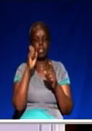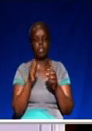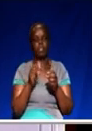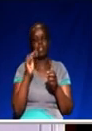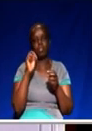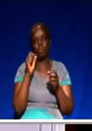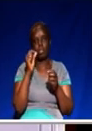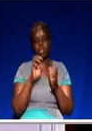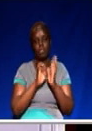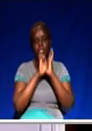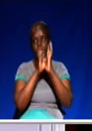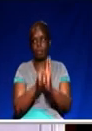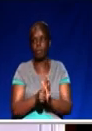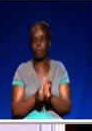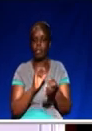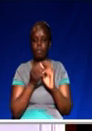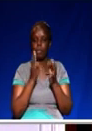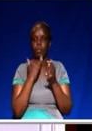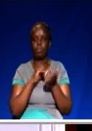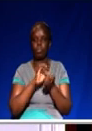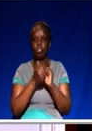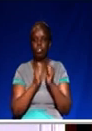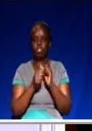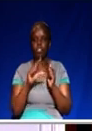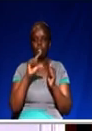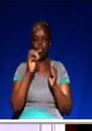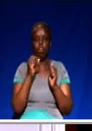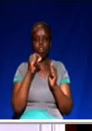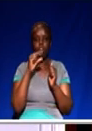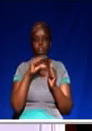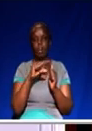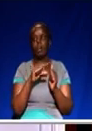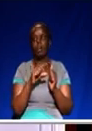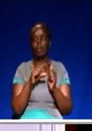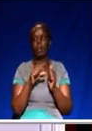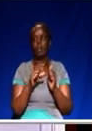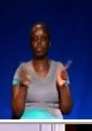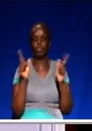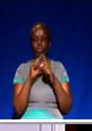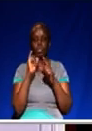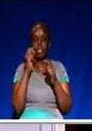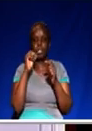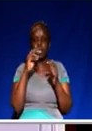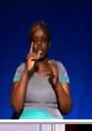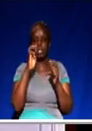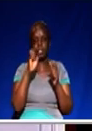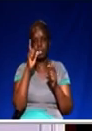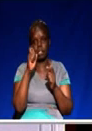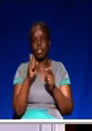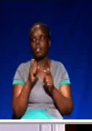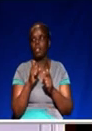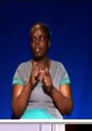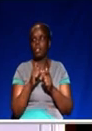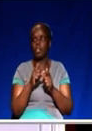For example, if I wanted to change this logarithm notation to my index notation, then I'll